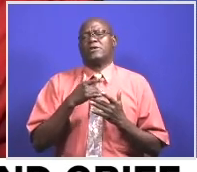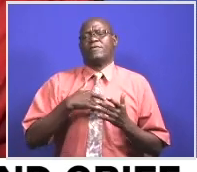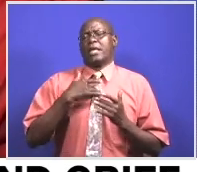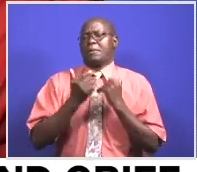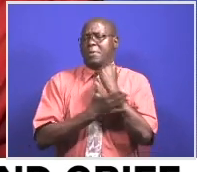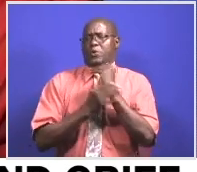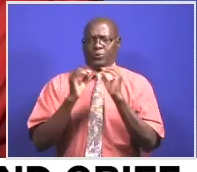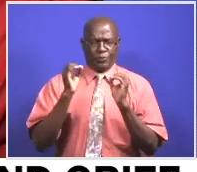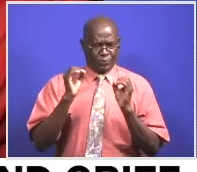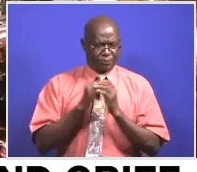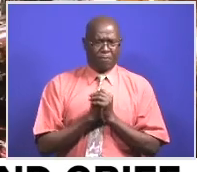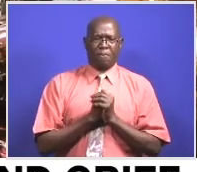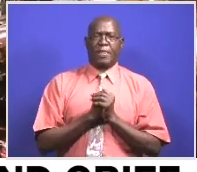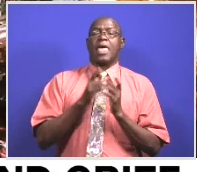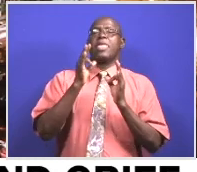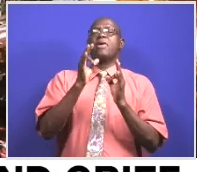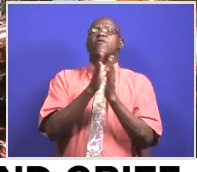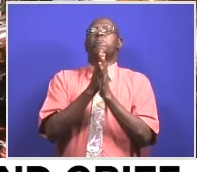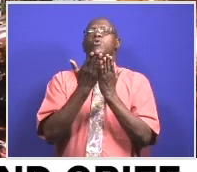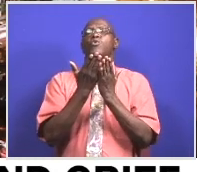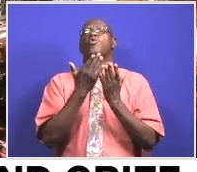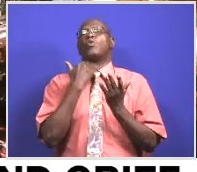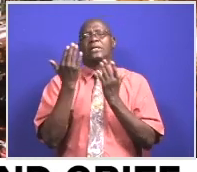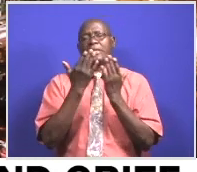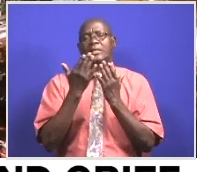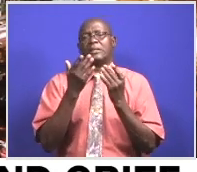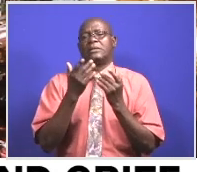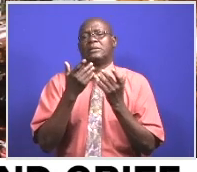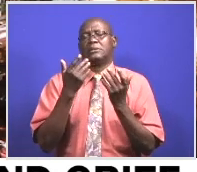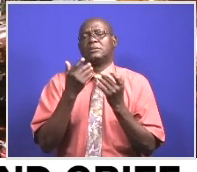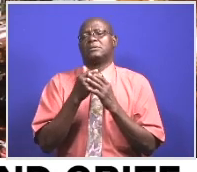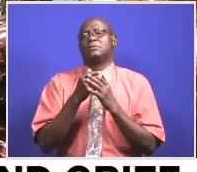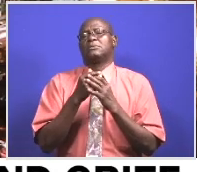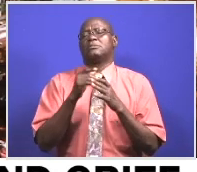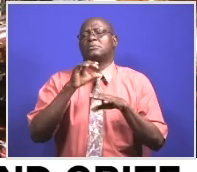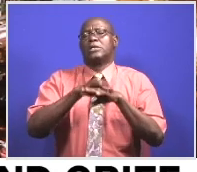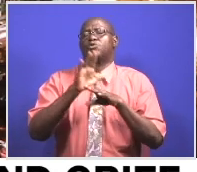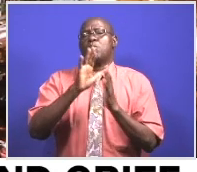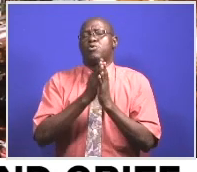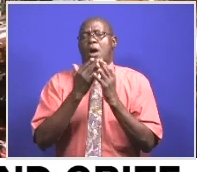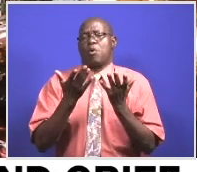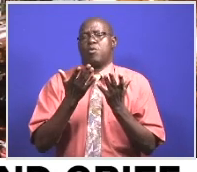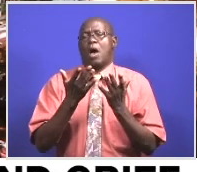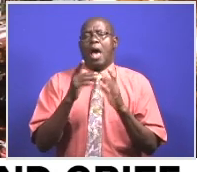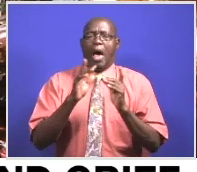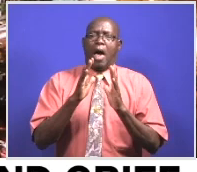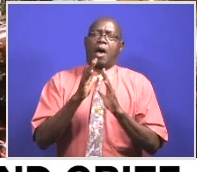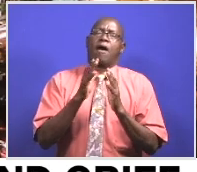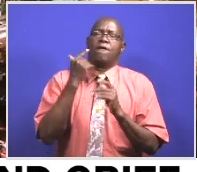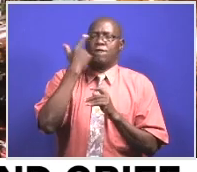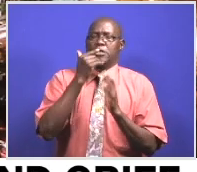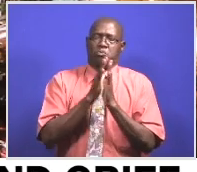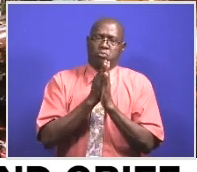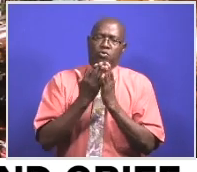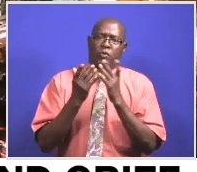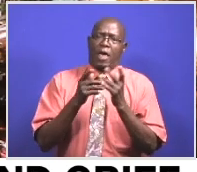somebody wants to read? Okay, they can contact me on Facebook because it's not yet on Amazon, for which I'm hoping that it